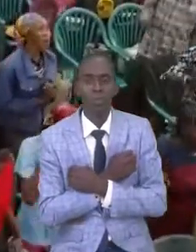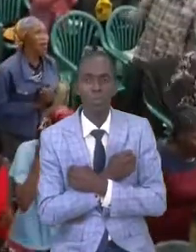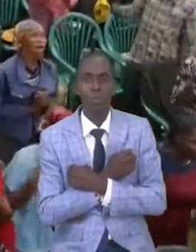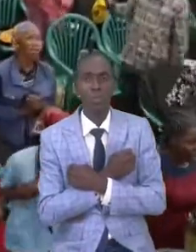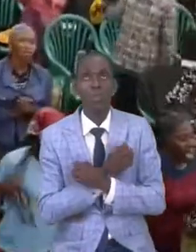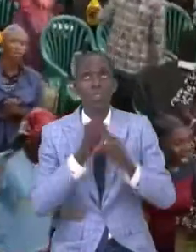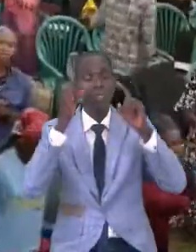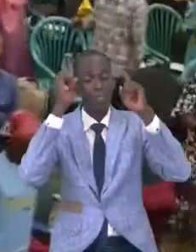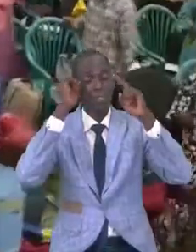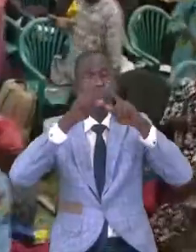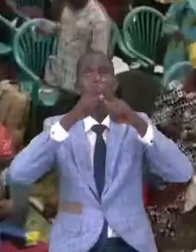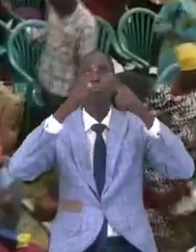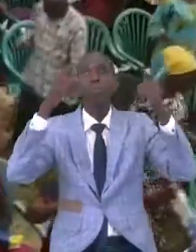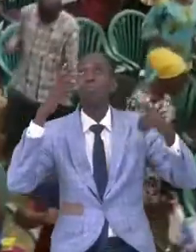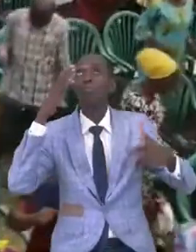His majesty